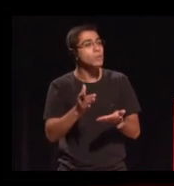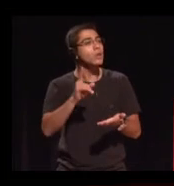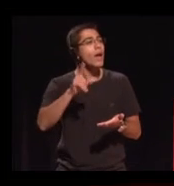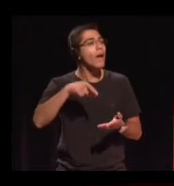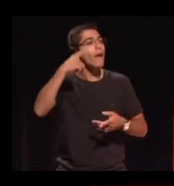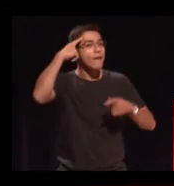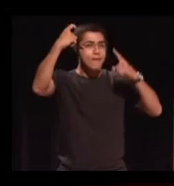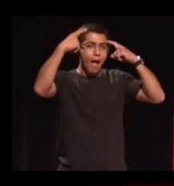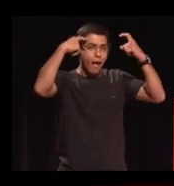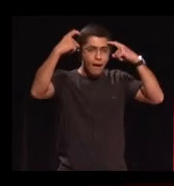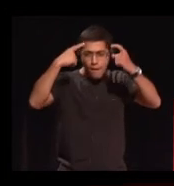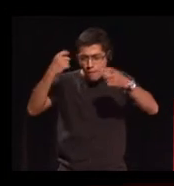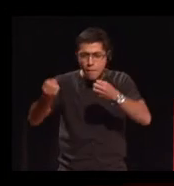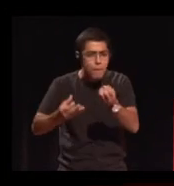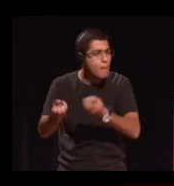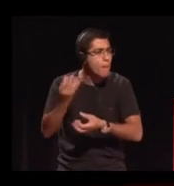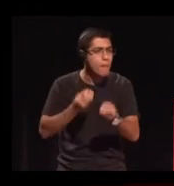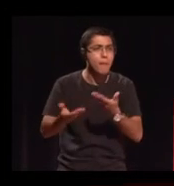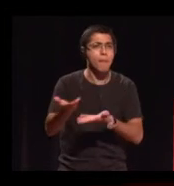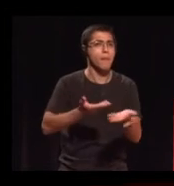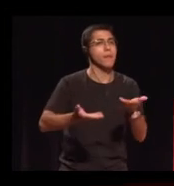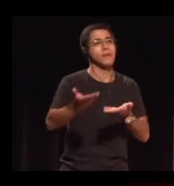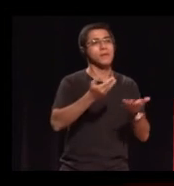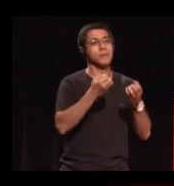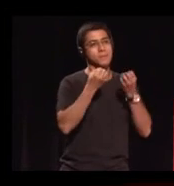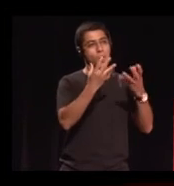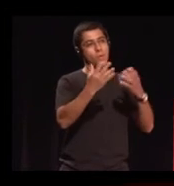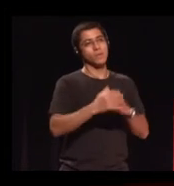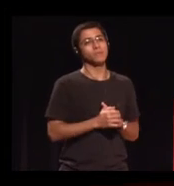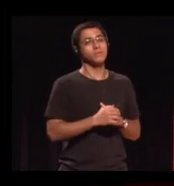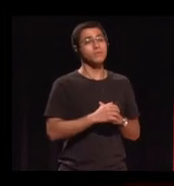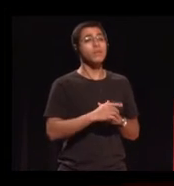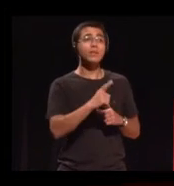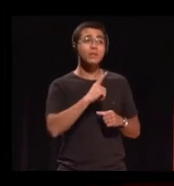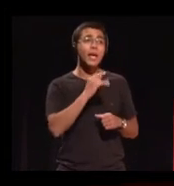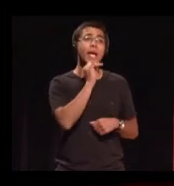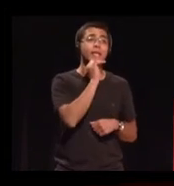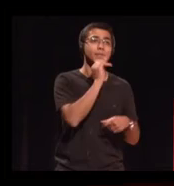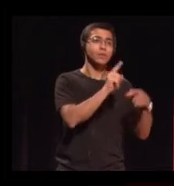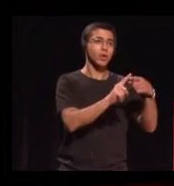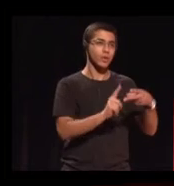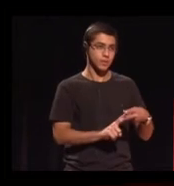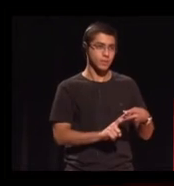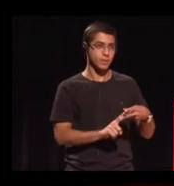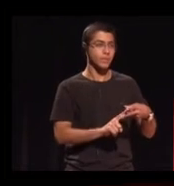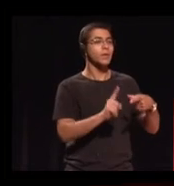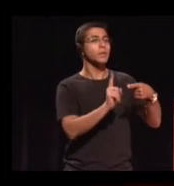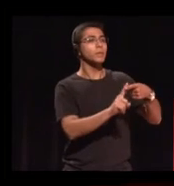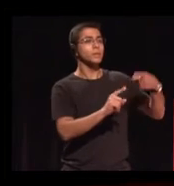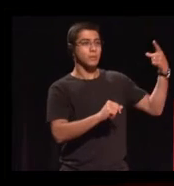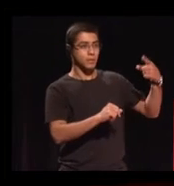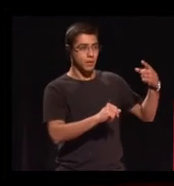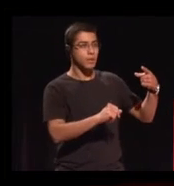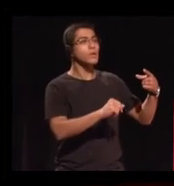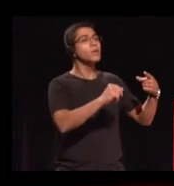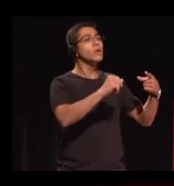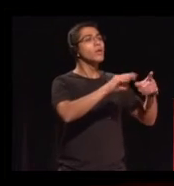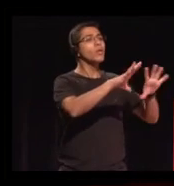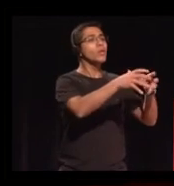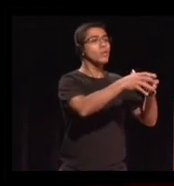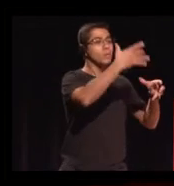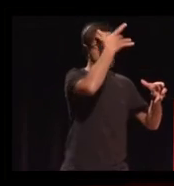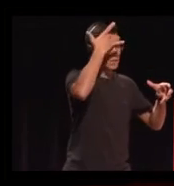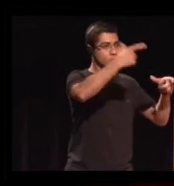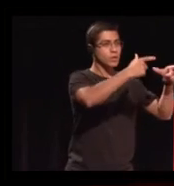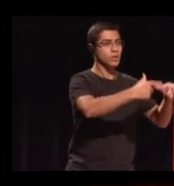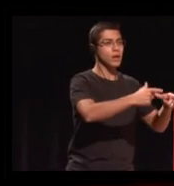two examples. There's a group of people from the Bronx, from Brooklyn, who decided to work on the